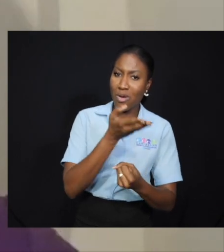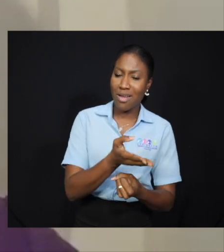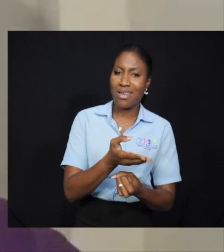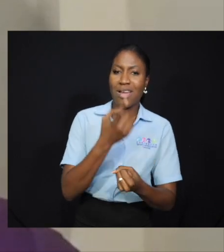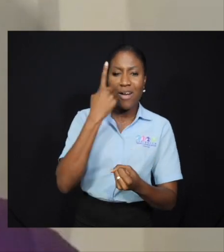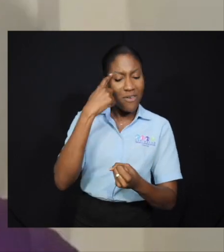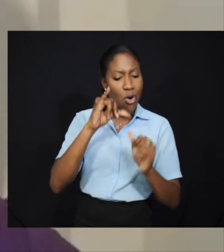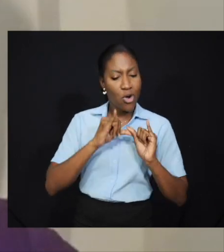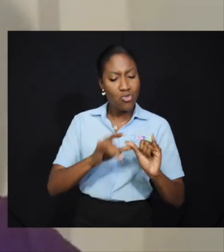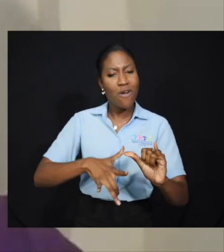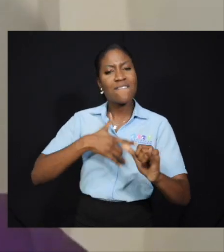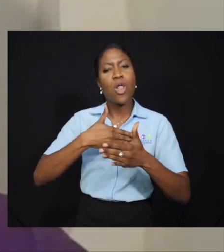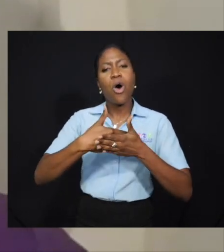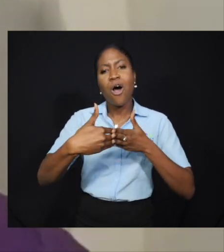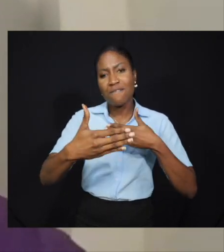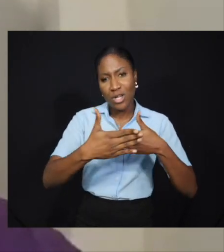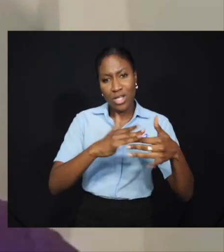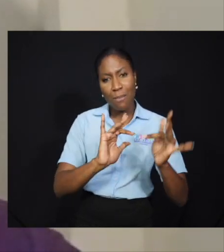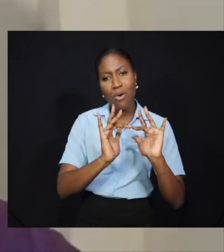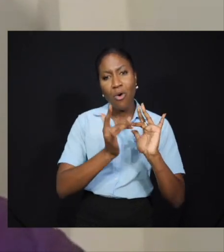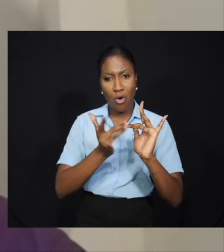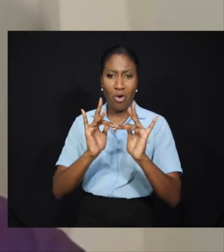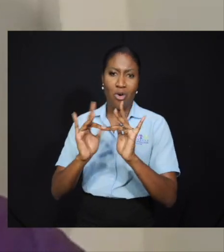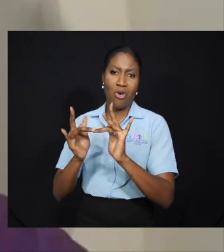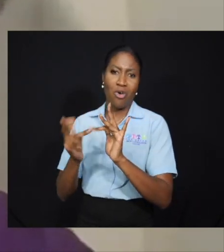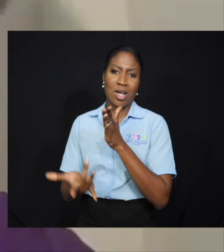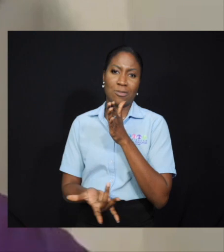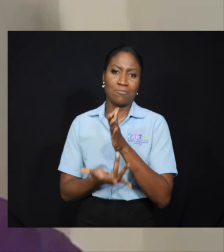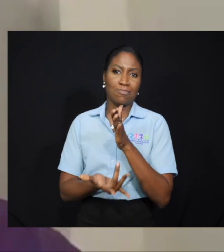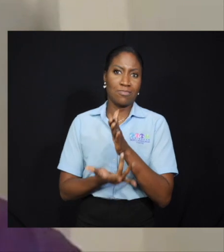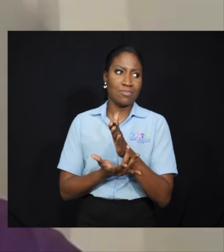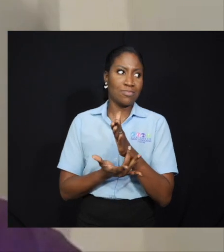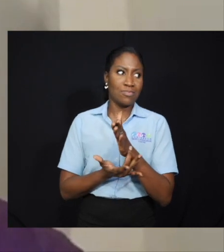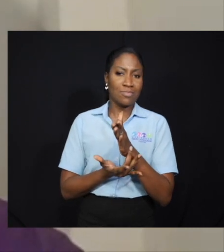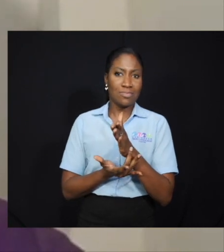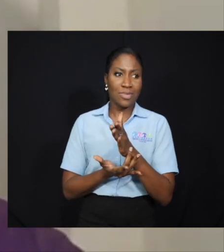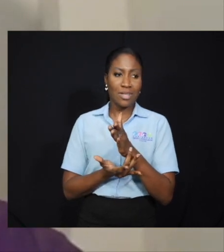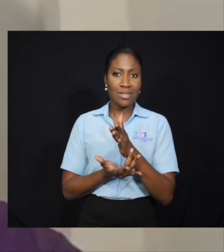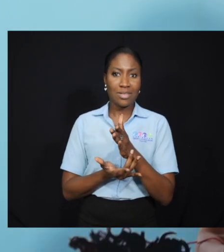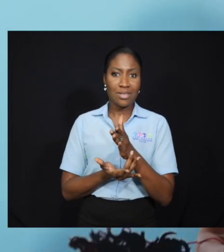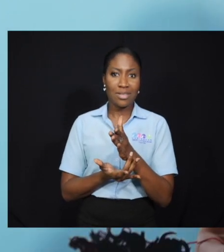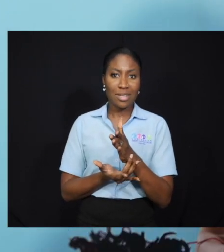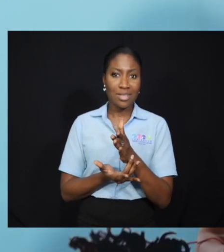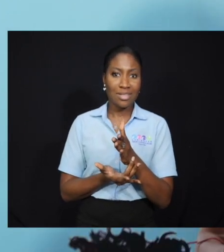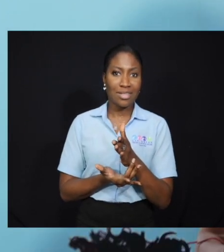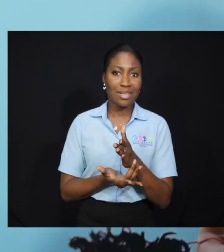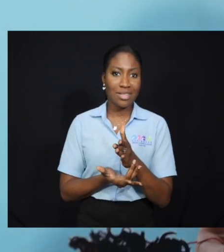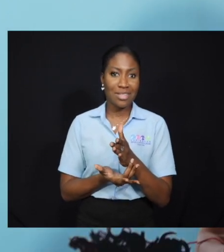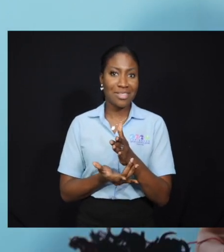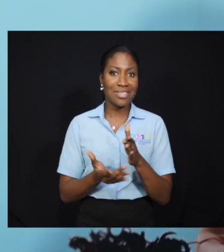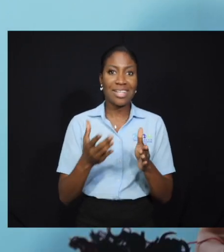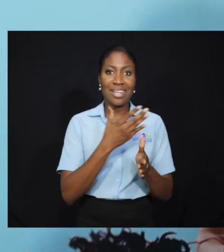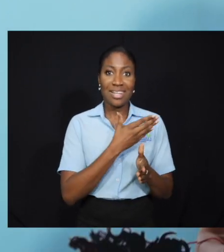to continuously be able to be comfortable online, comfortable in the digital environment. Thanks,